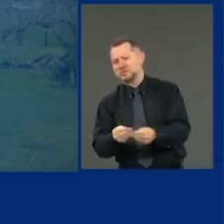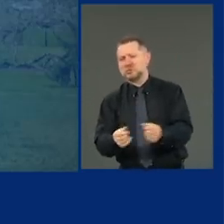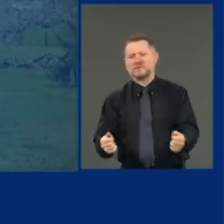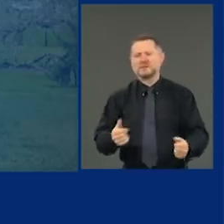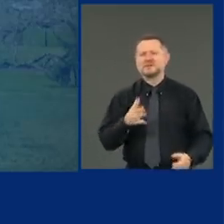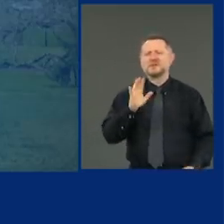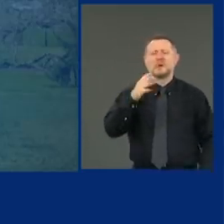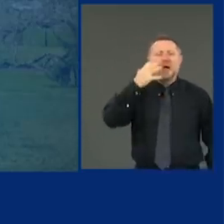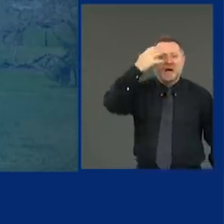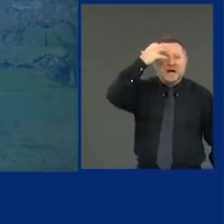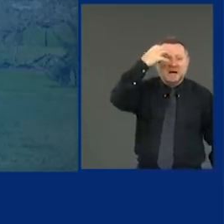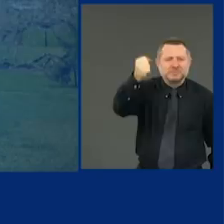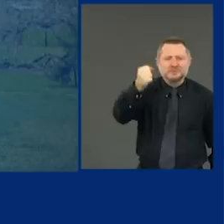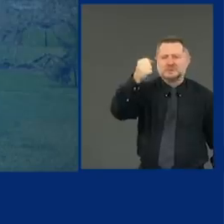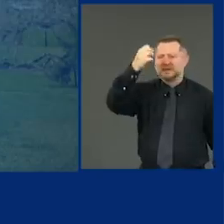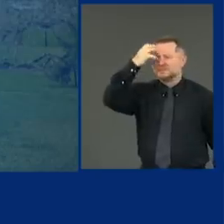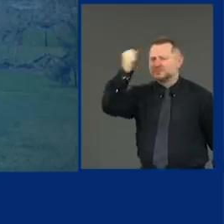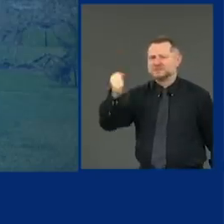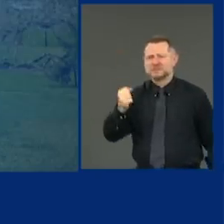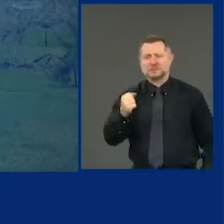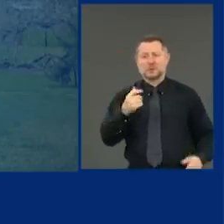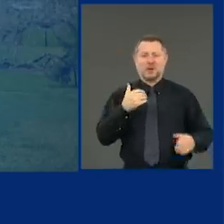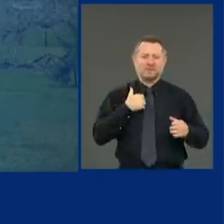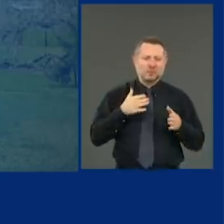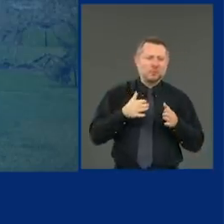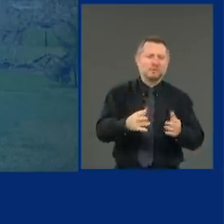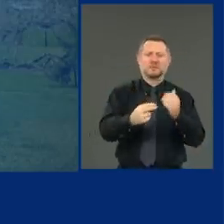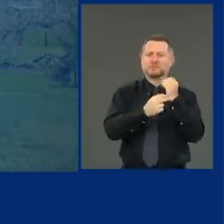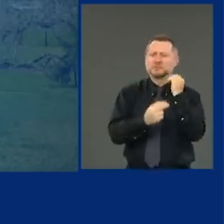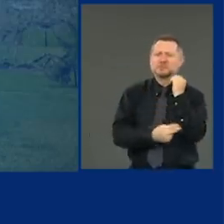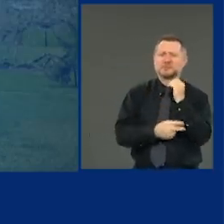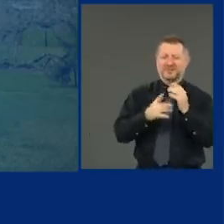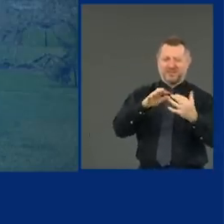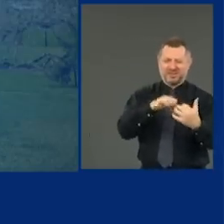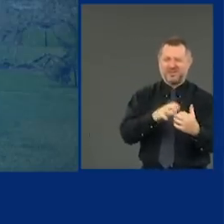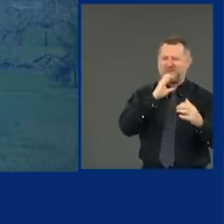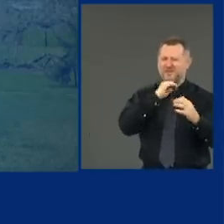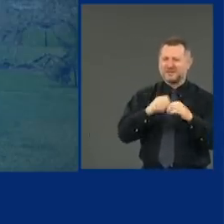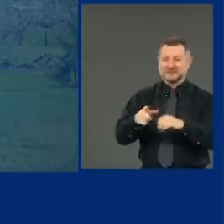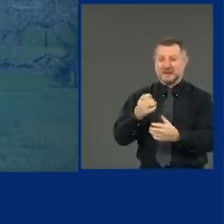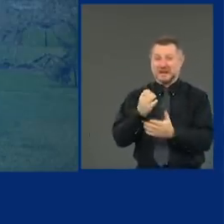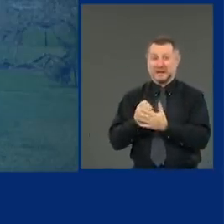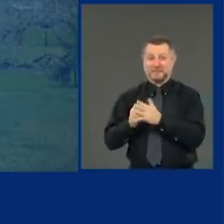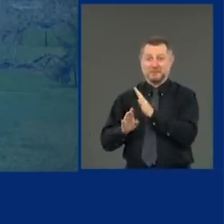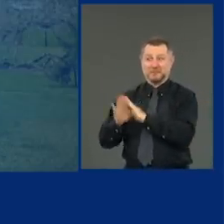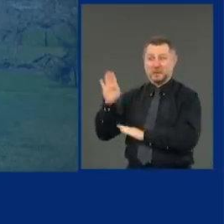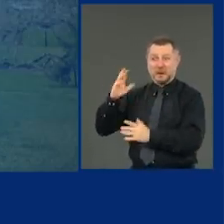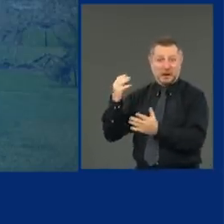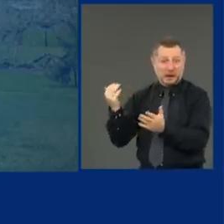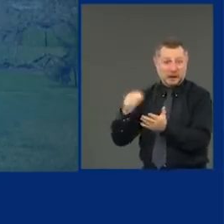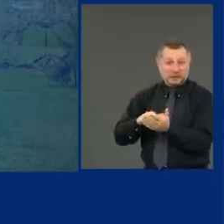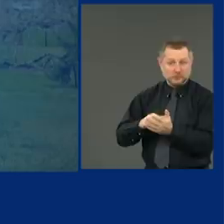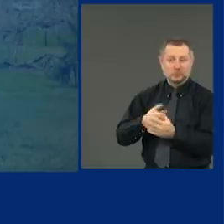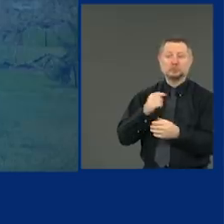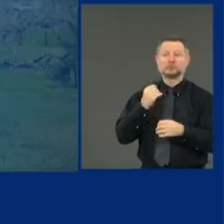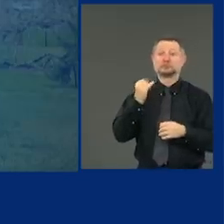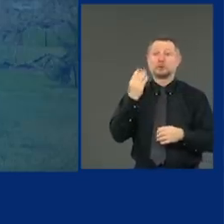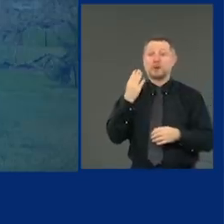an infrastructure that's crumbling. You need to jumpstart the economy. You need to create jobs. Do it now. Do it